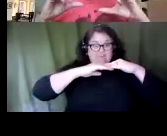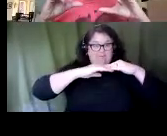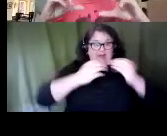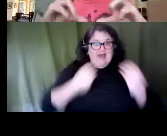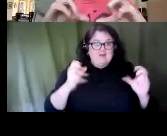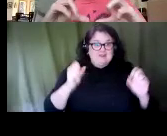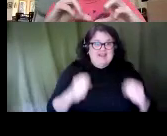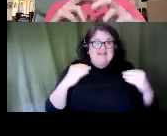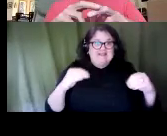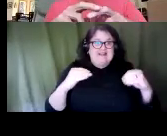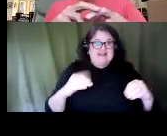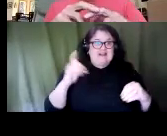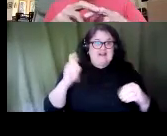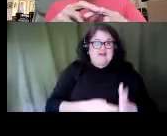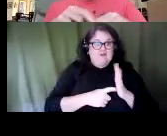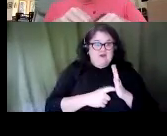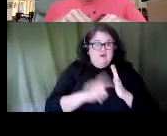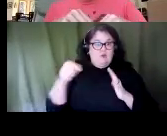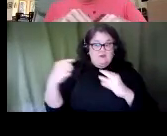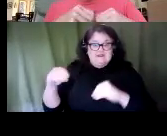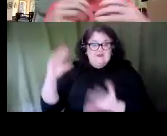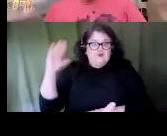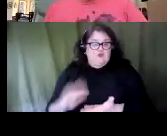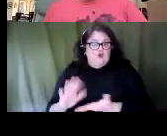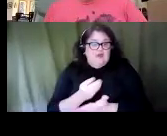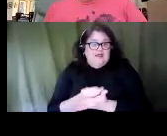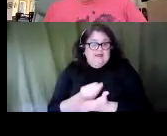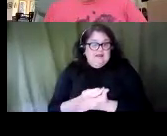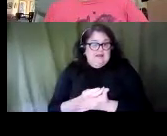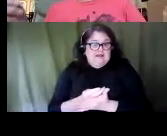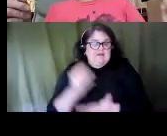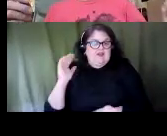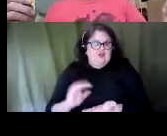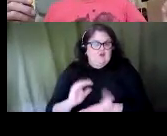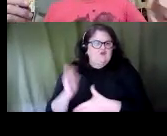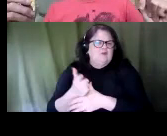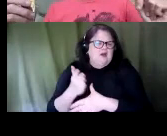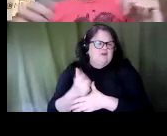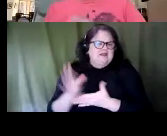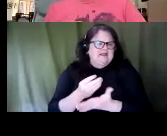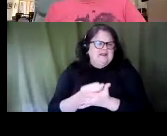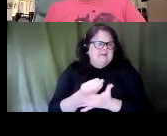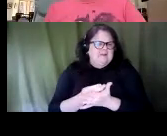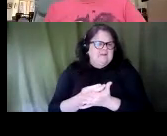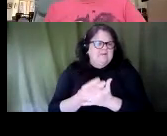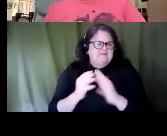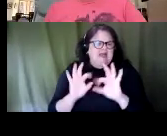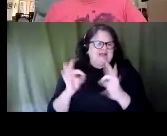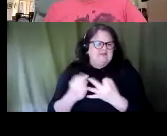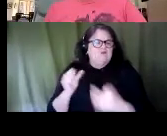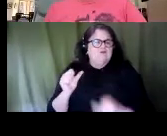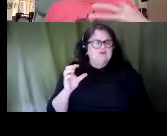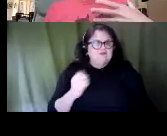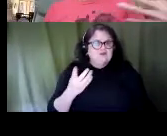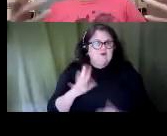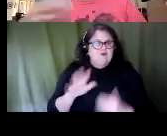be a requirement that they sell it only to a low income or low to moderate income household. So all of this is to say, we're